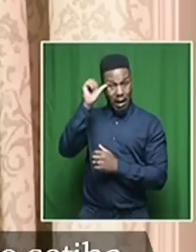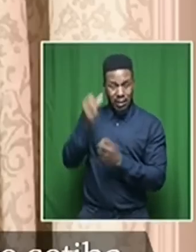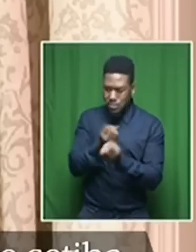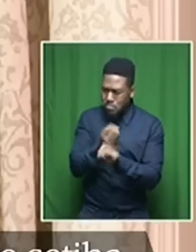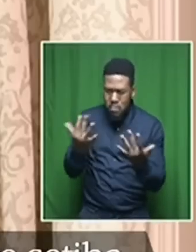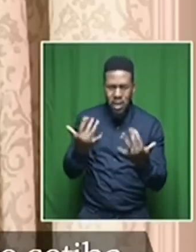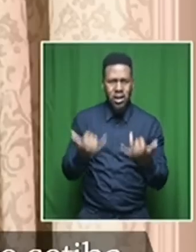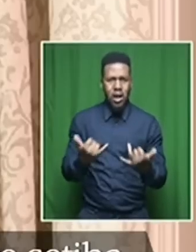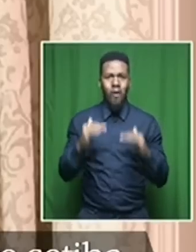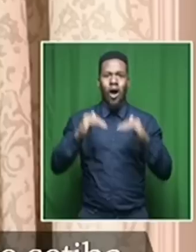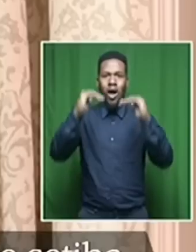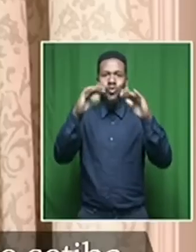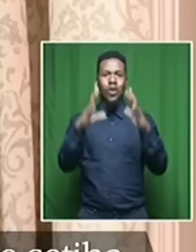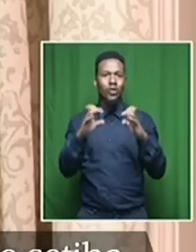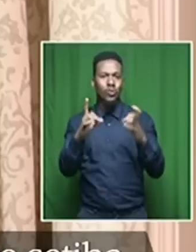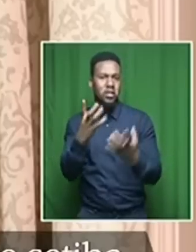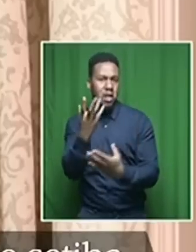high school.